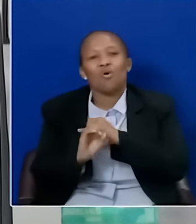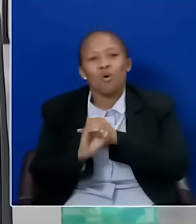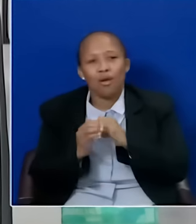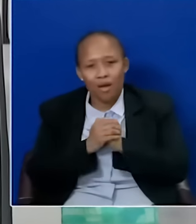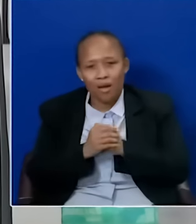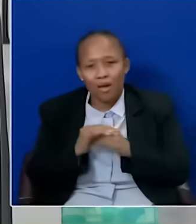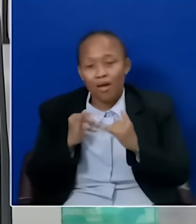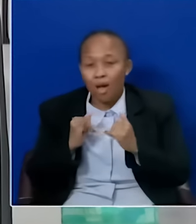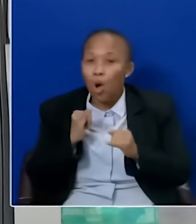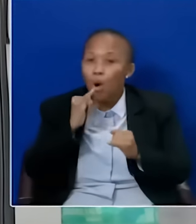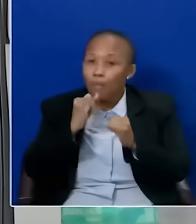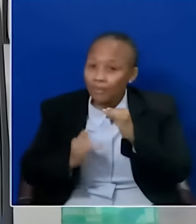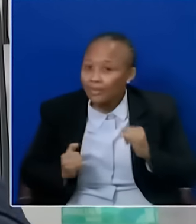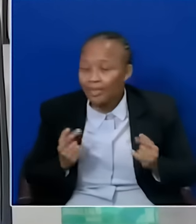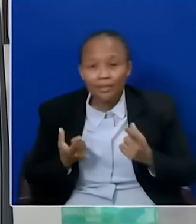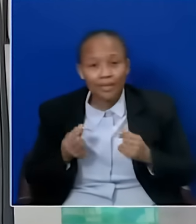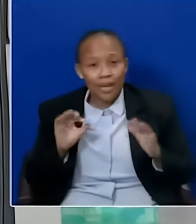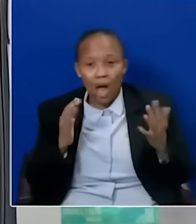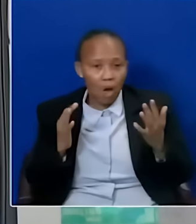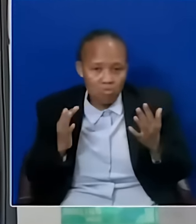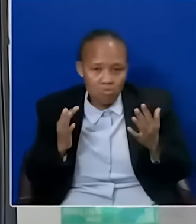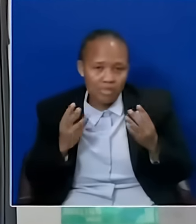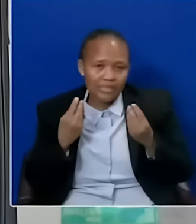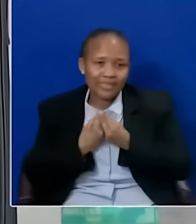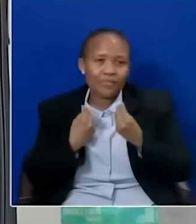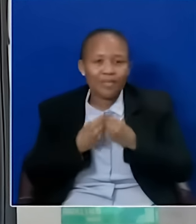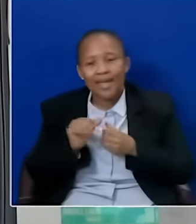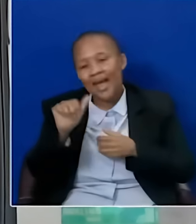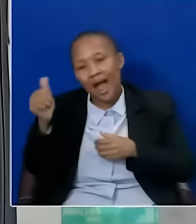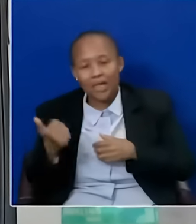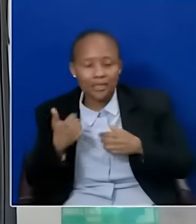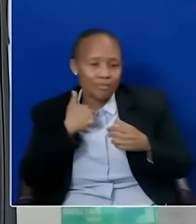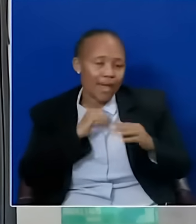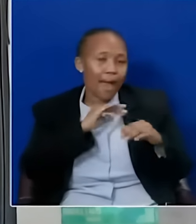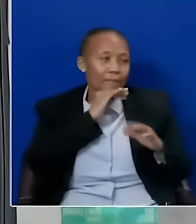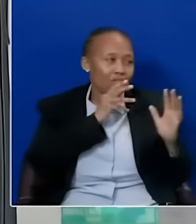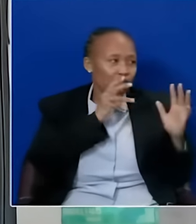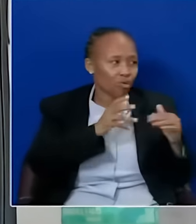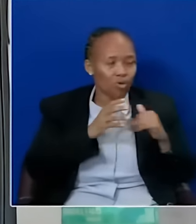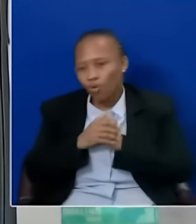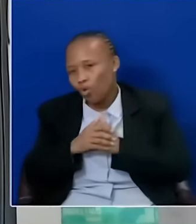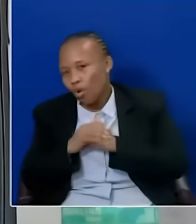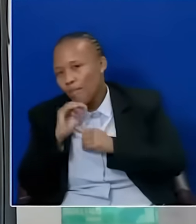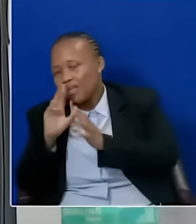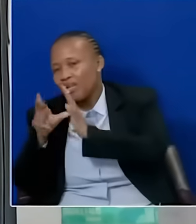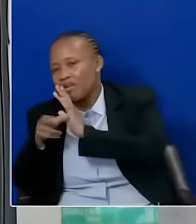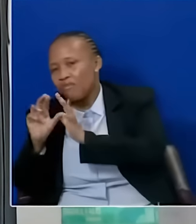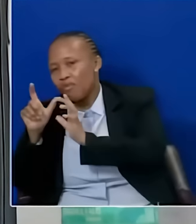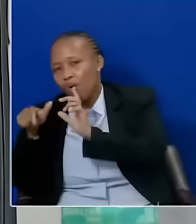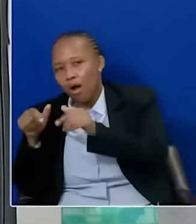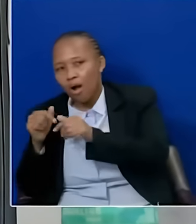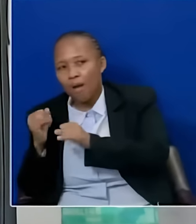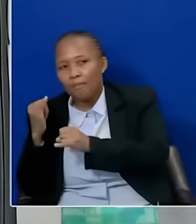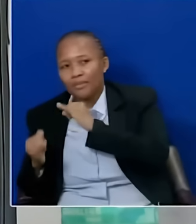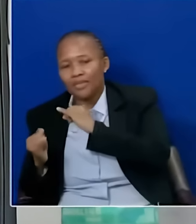something else. That is what I was saying, Commissioners. And the reviewer missed the mistake. I'm assuming the 112 was